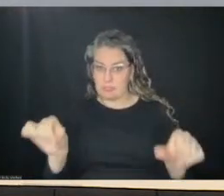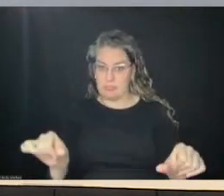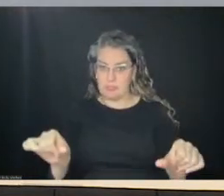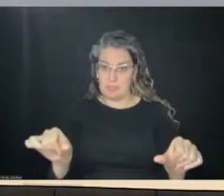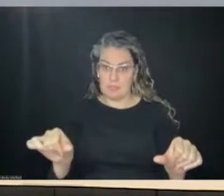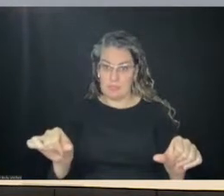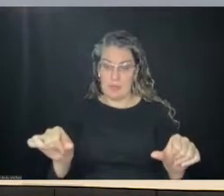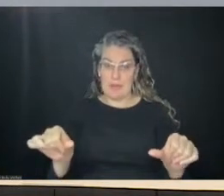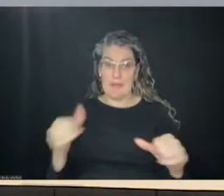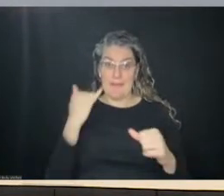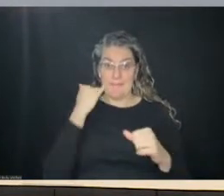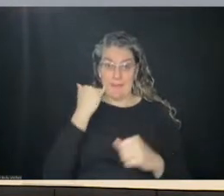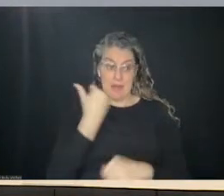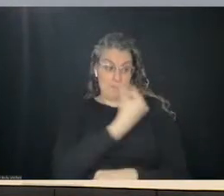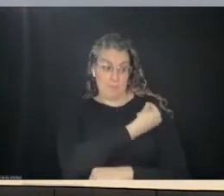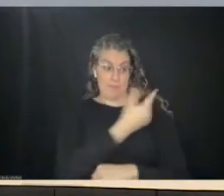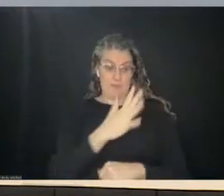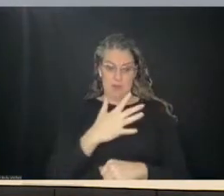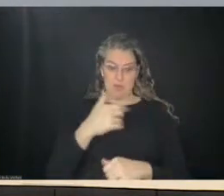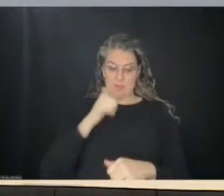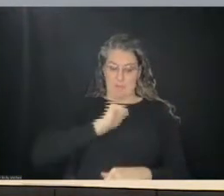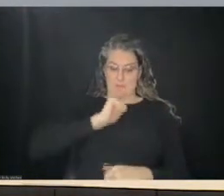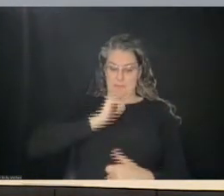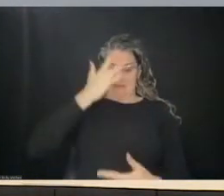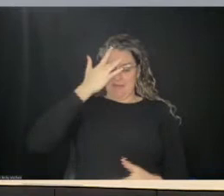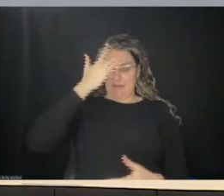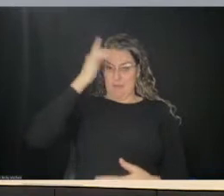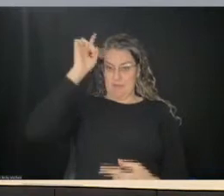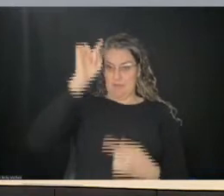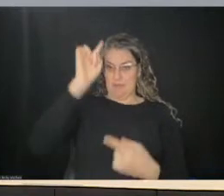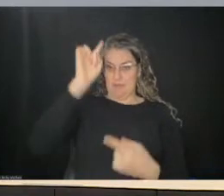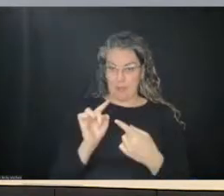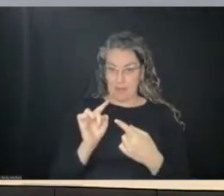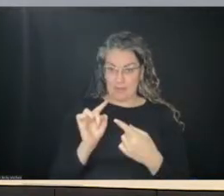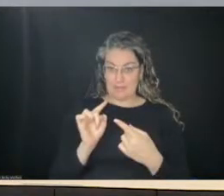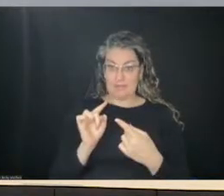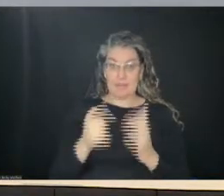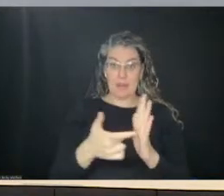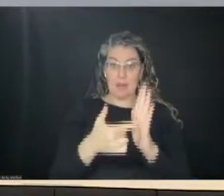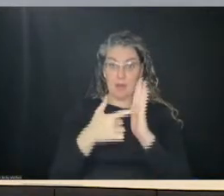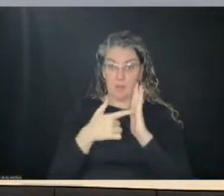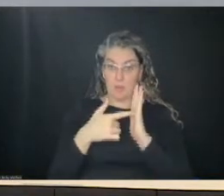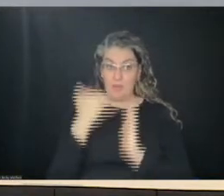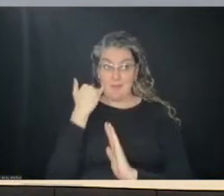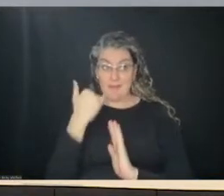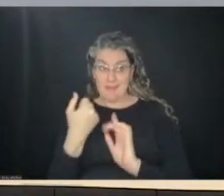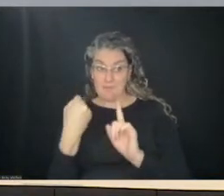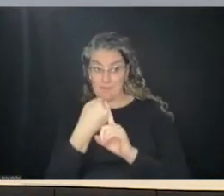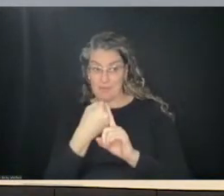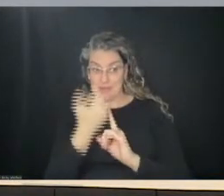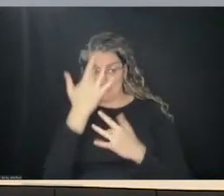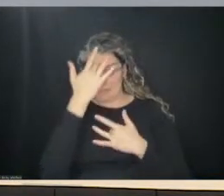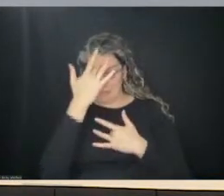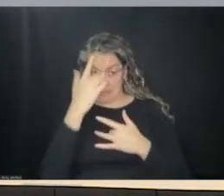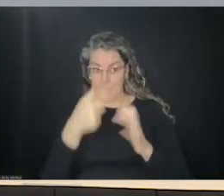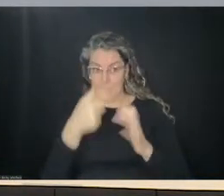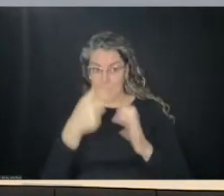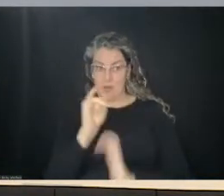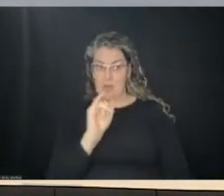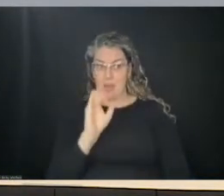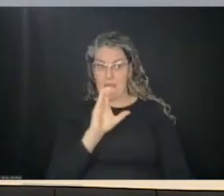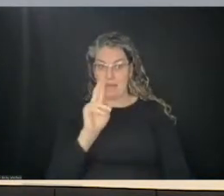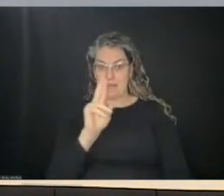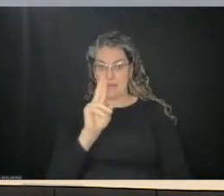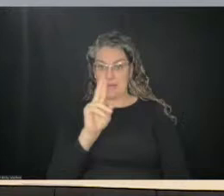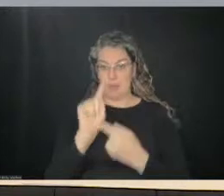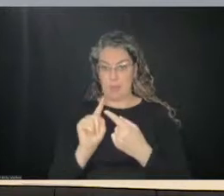to get seriously ill and require hospitalization, including intensive care. Some have asked why PEI's plan is different